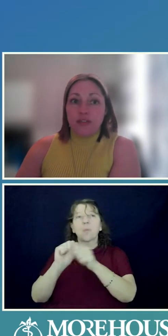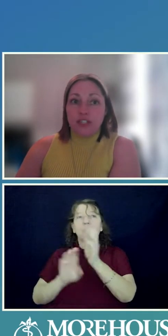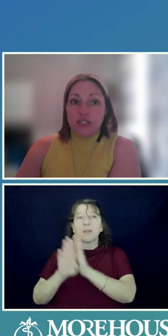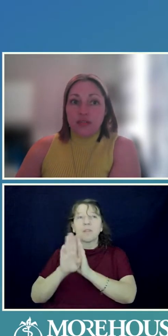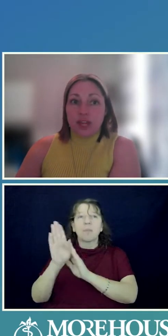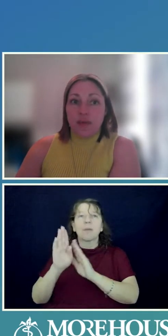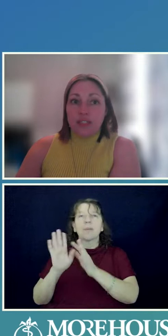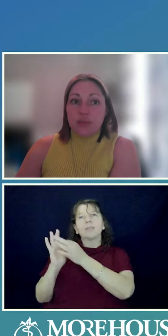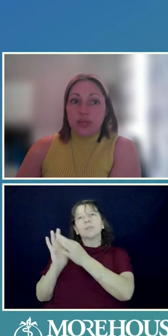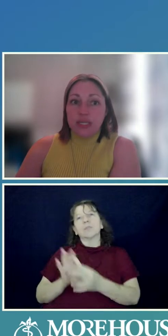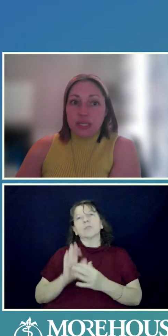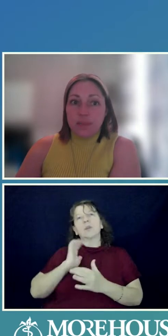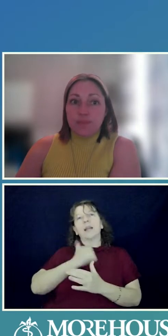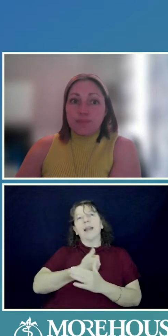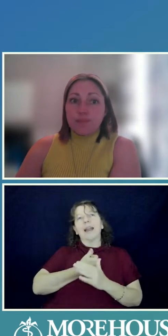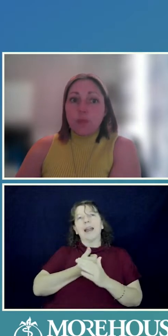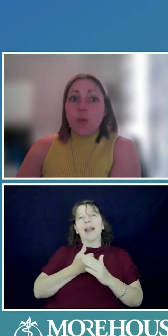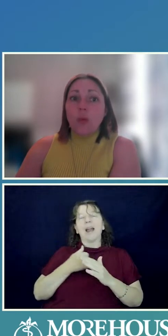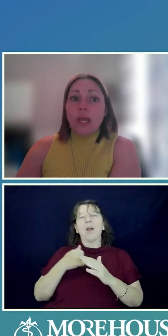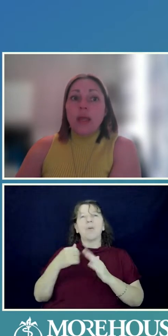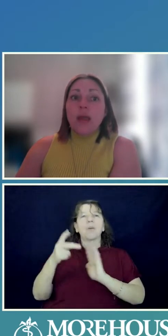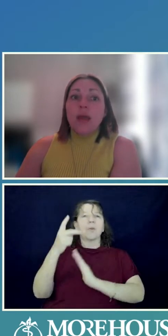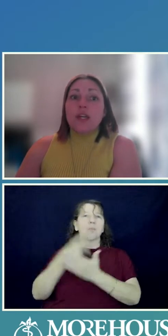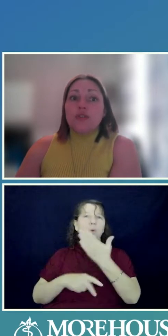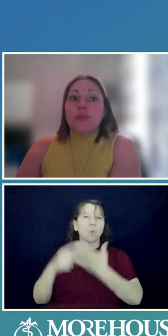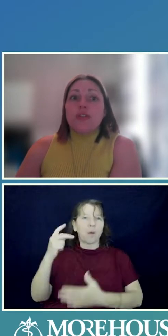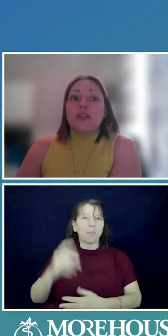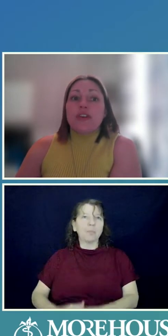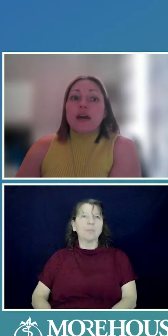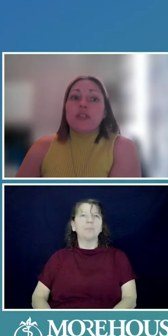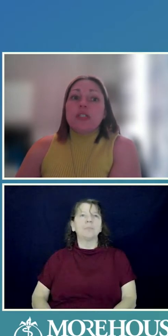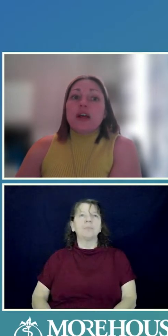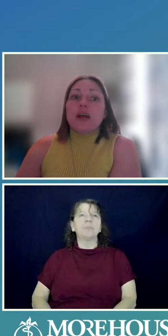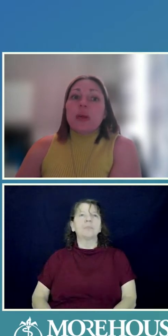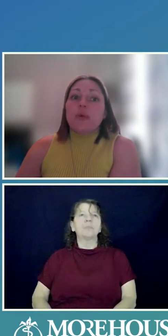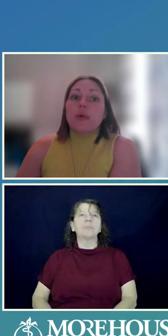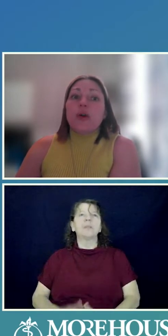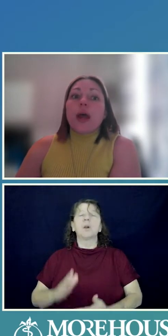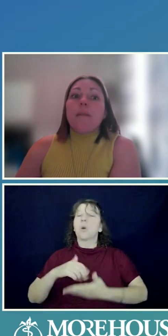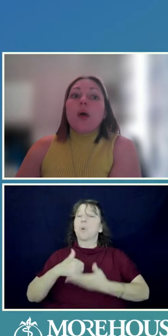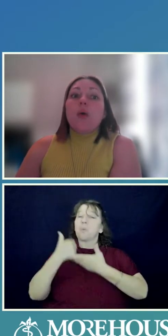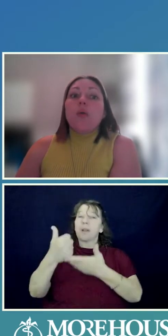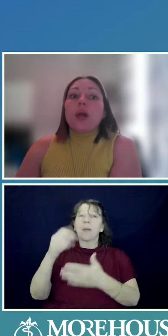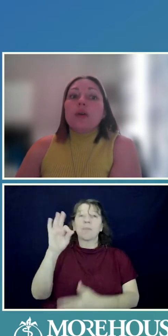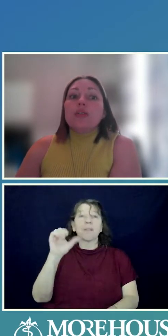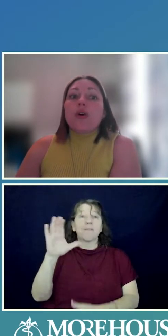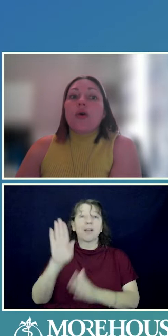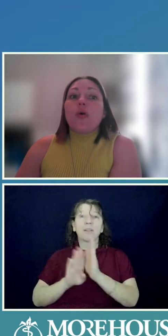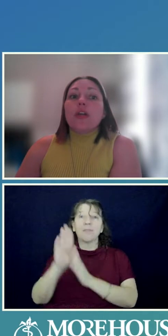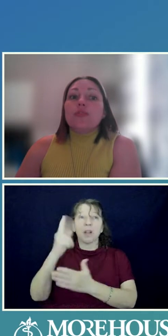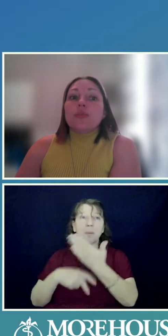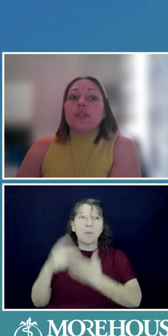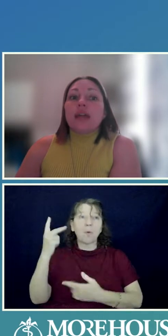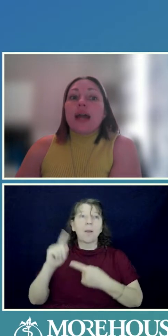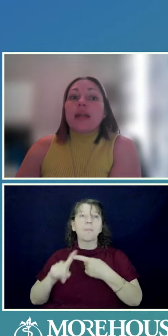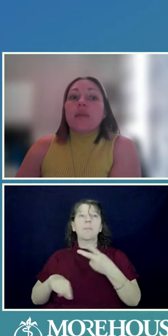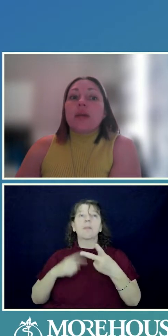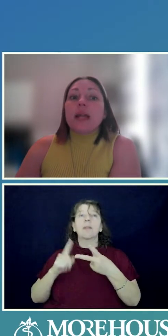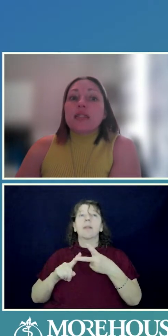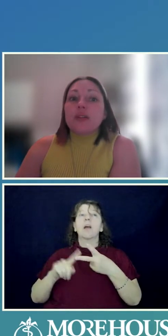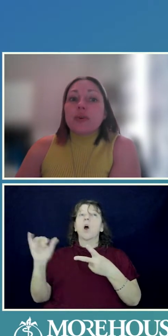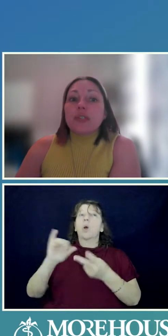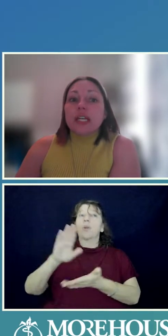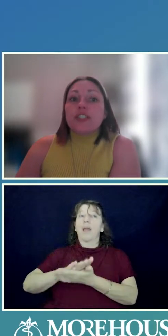policy divisions of the NCPC. We contribute to the faculty development program. We also contribute to the